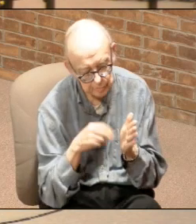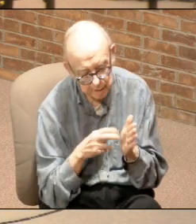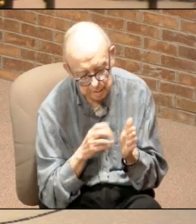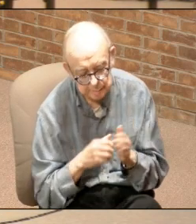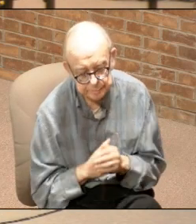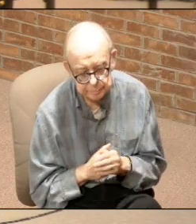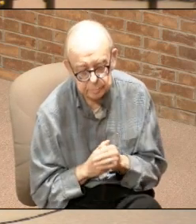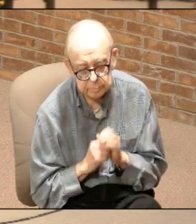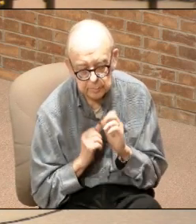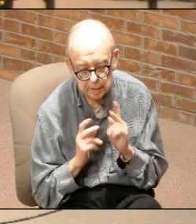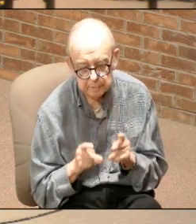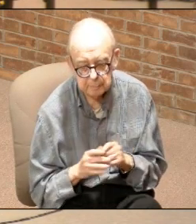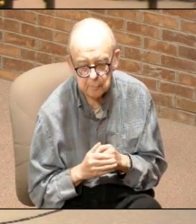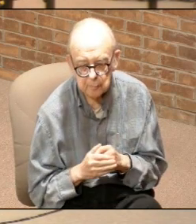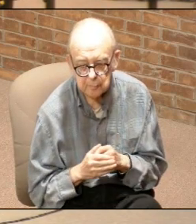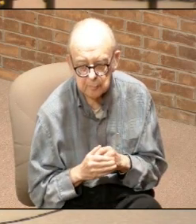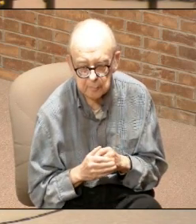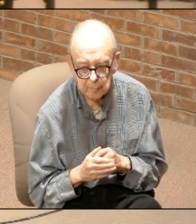okay